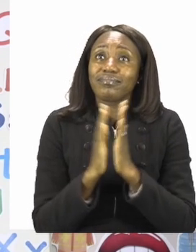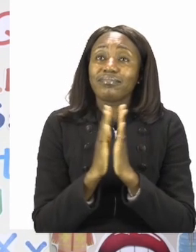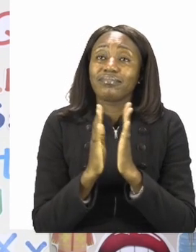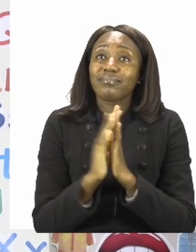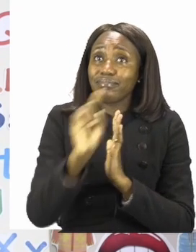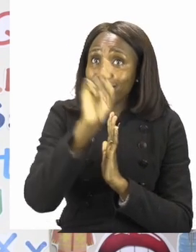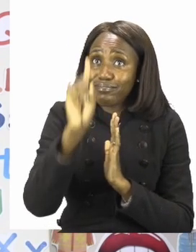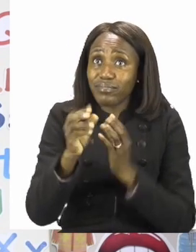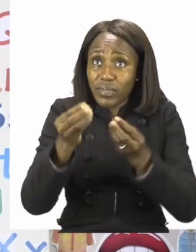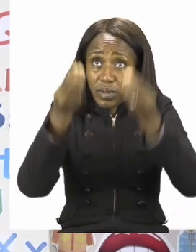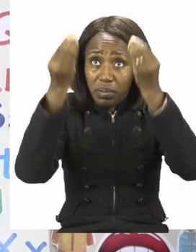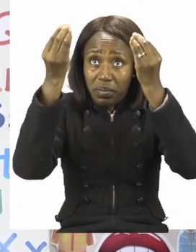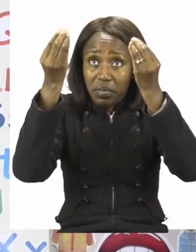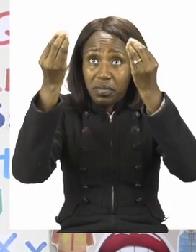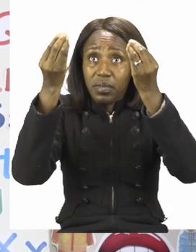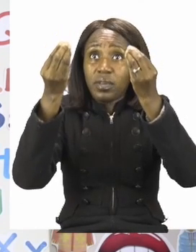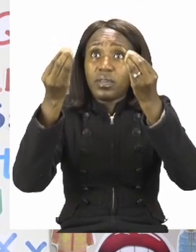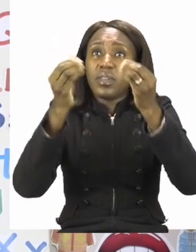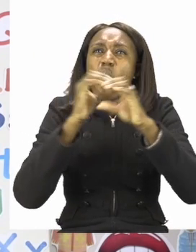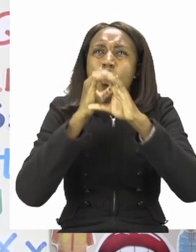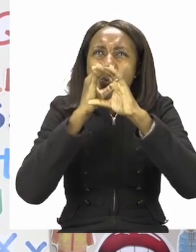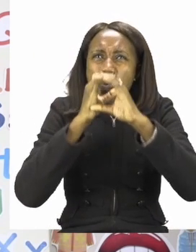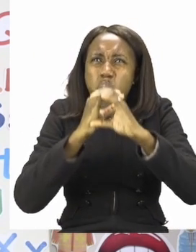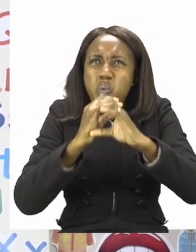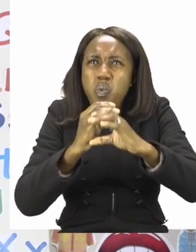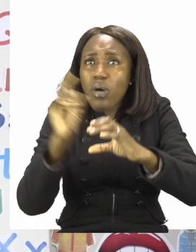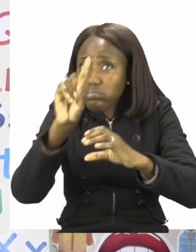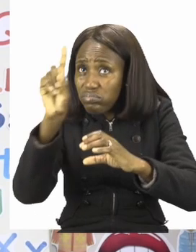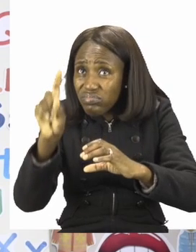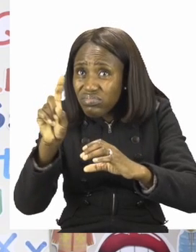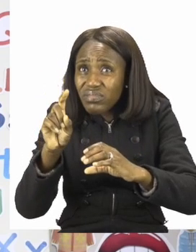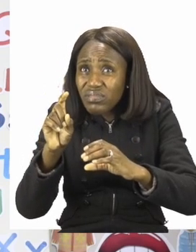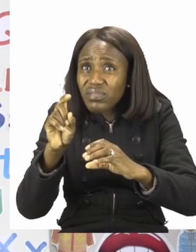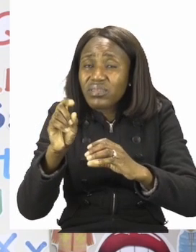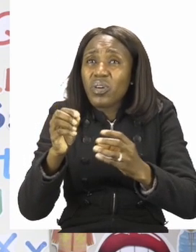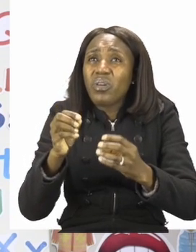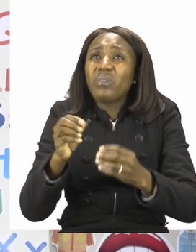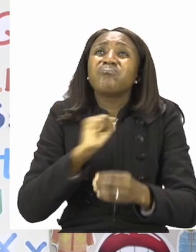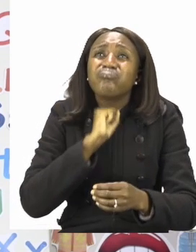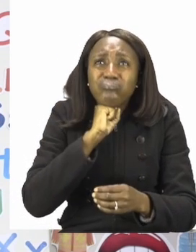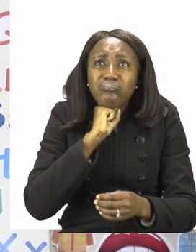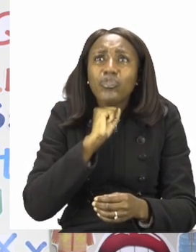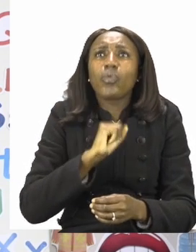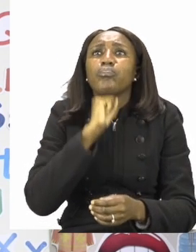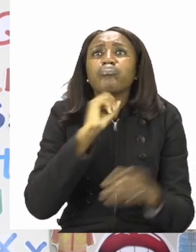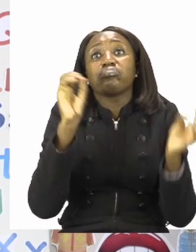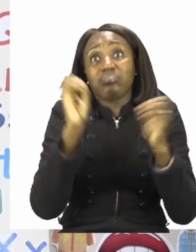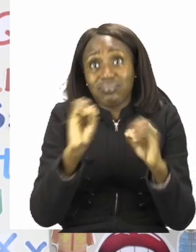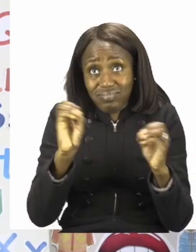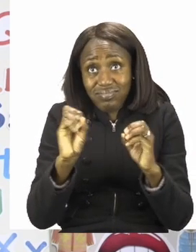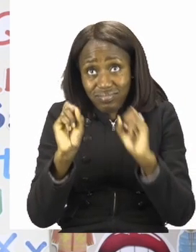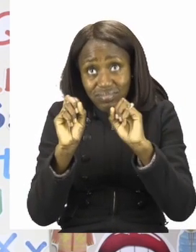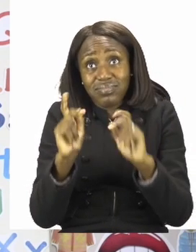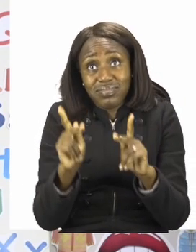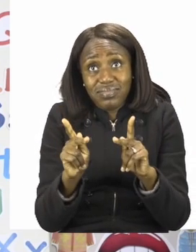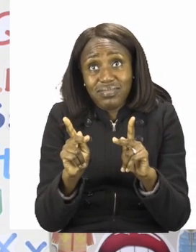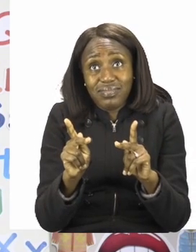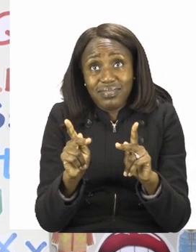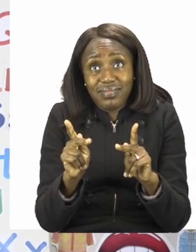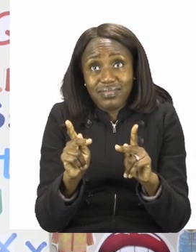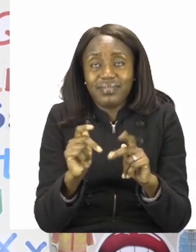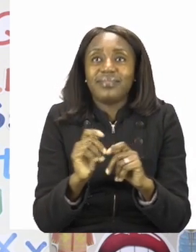adult about the last item there in your booklet. And they will tell you whether it makes a loud sound or